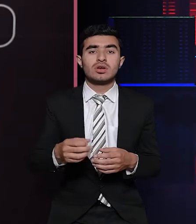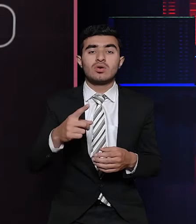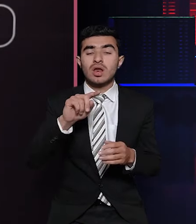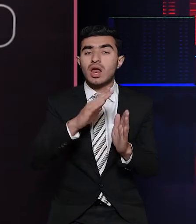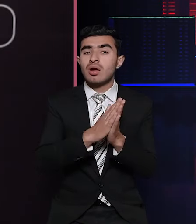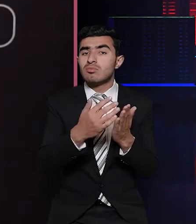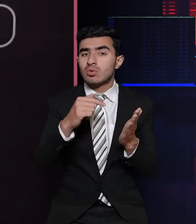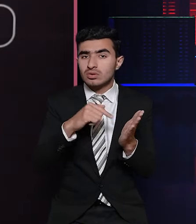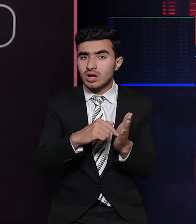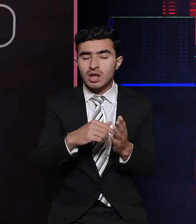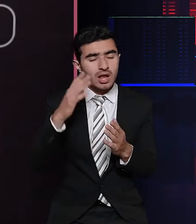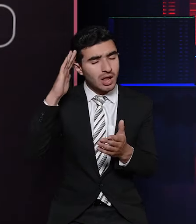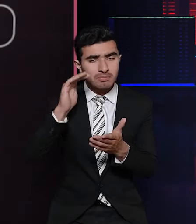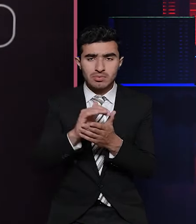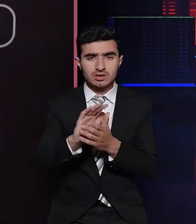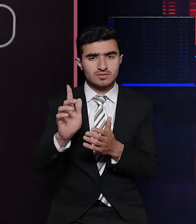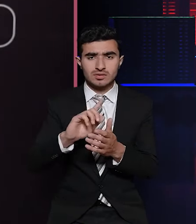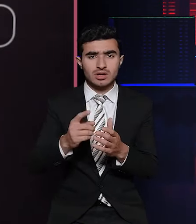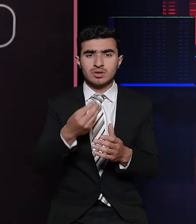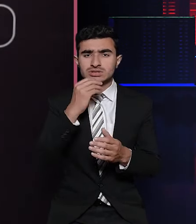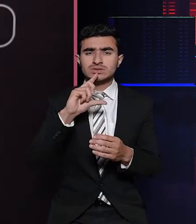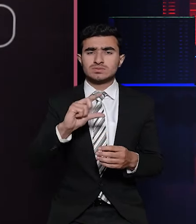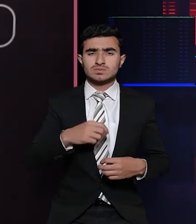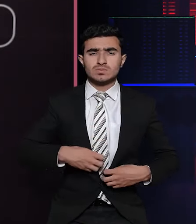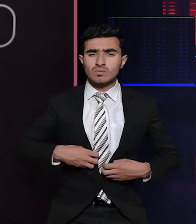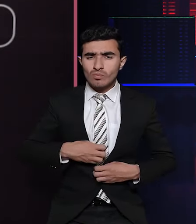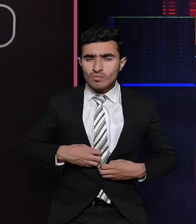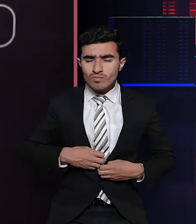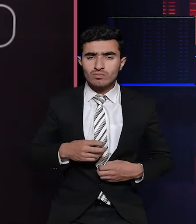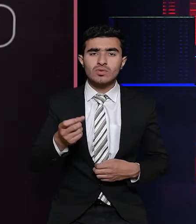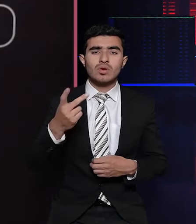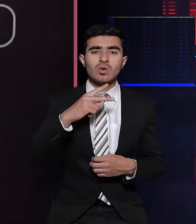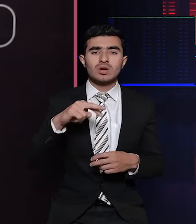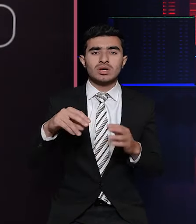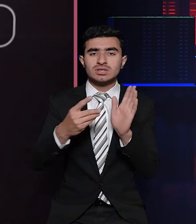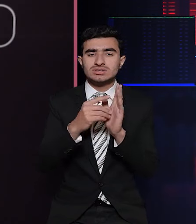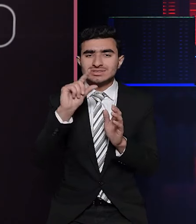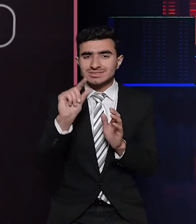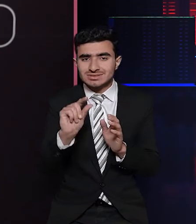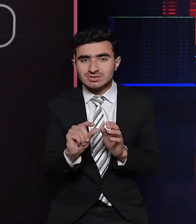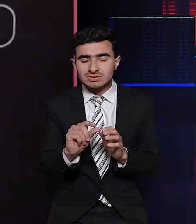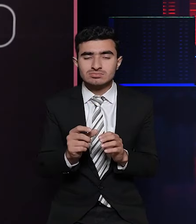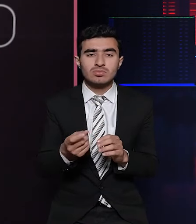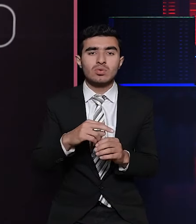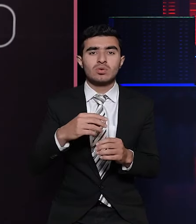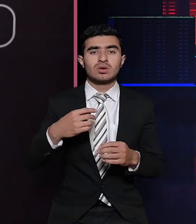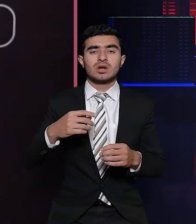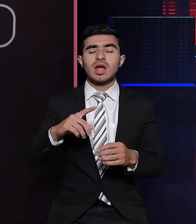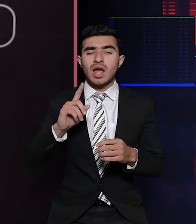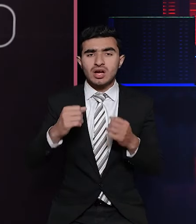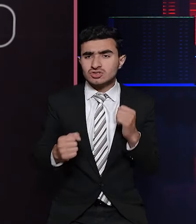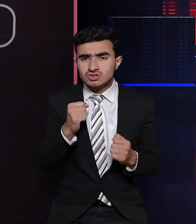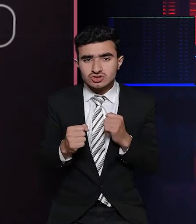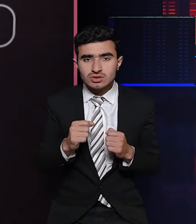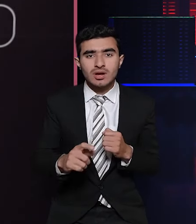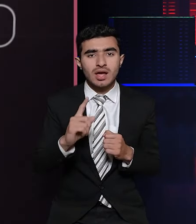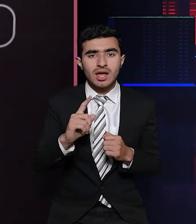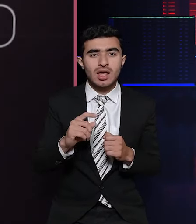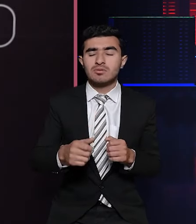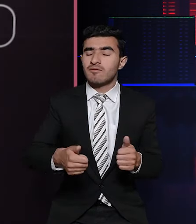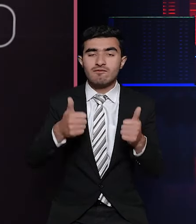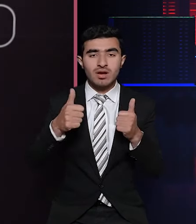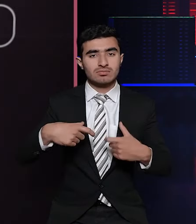does not believe that starvation, spot training, or dieting are the keys to a fit body or mind.